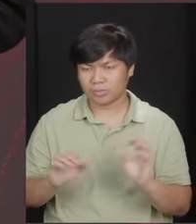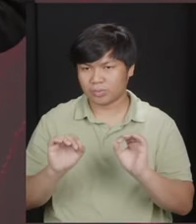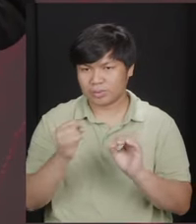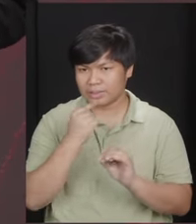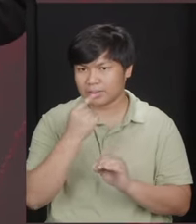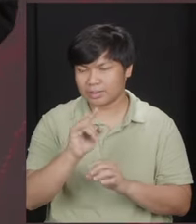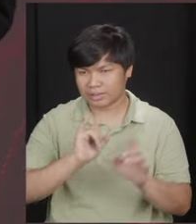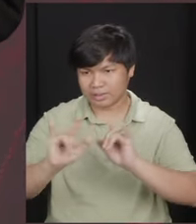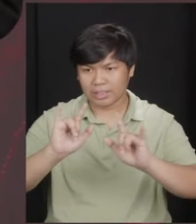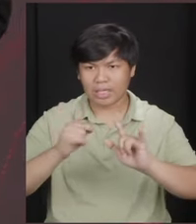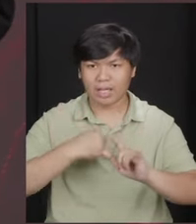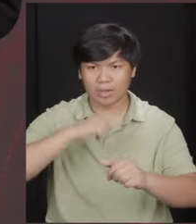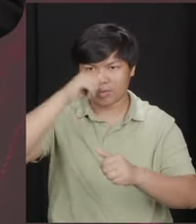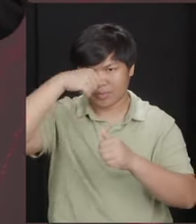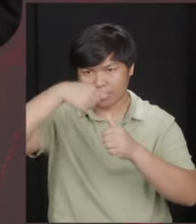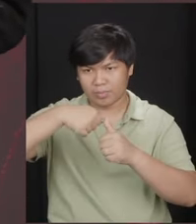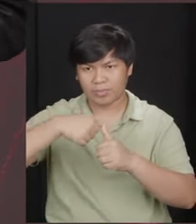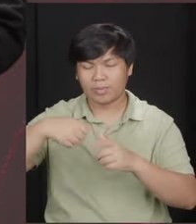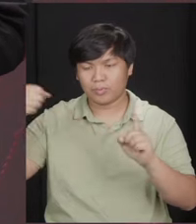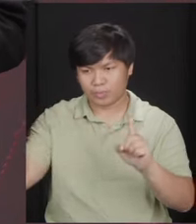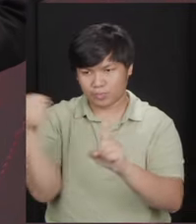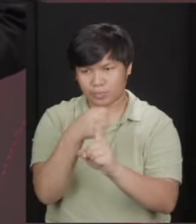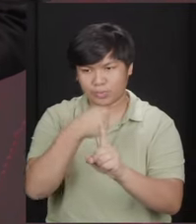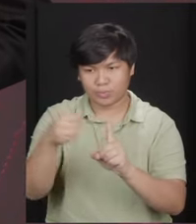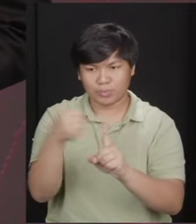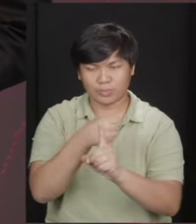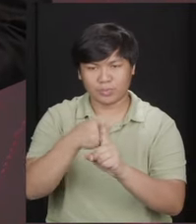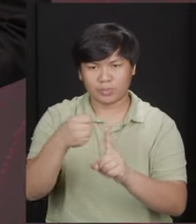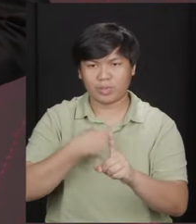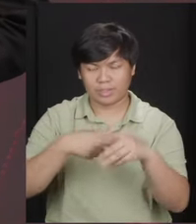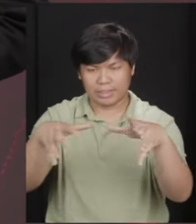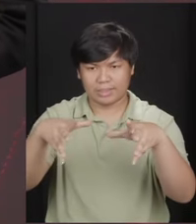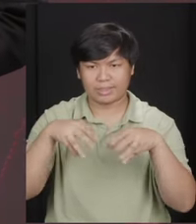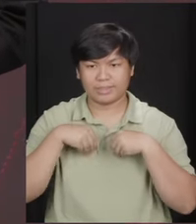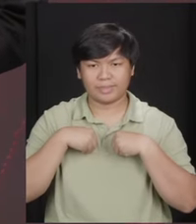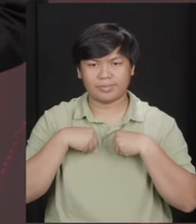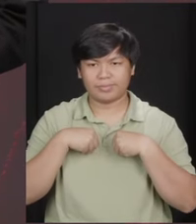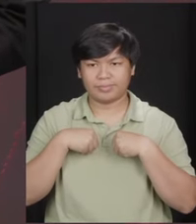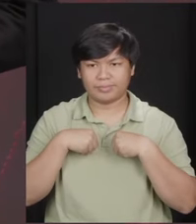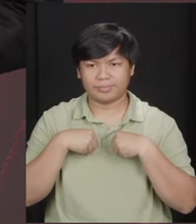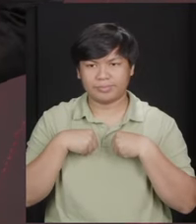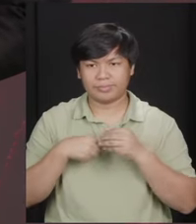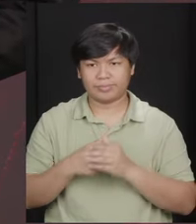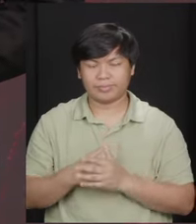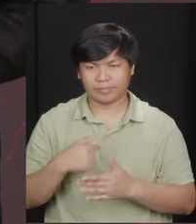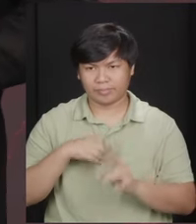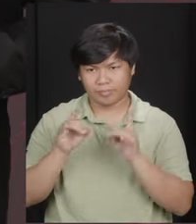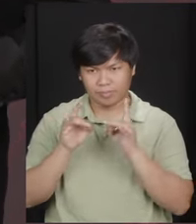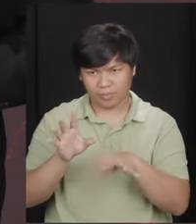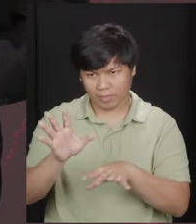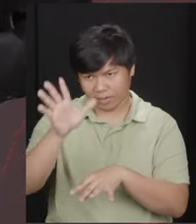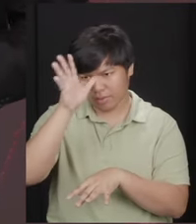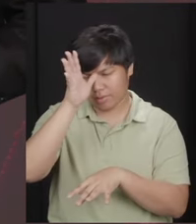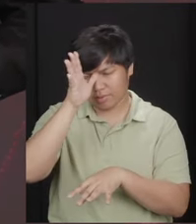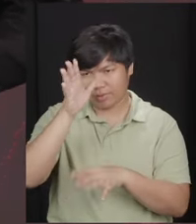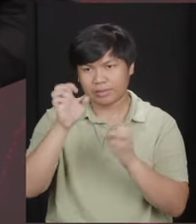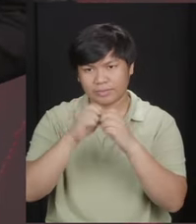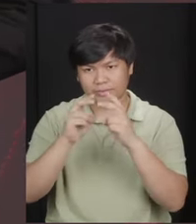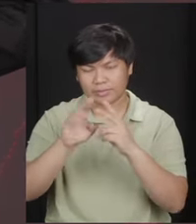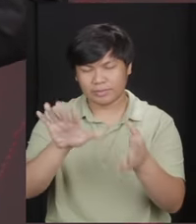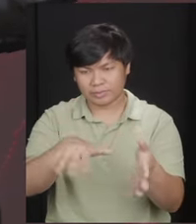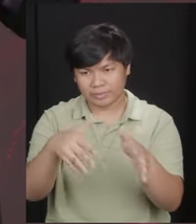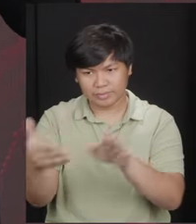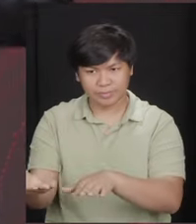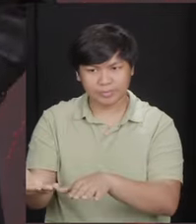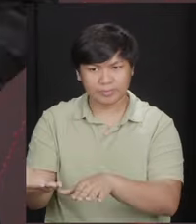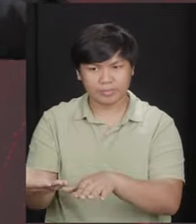and the only thing I remember from him was the beatings I got. And I've hated him even when he is dead. When he